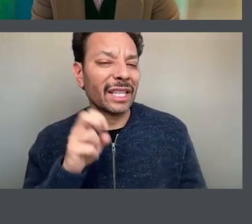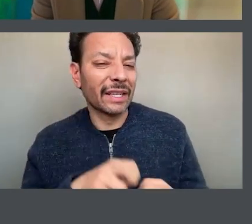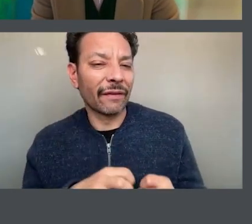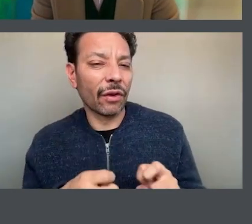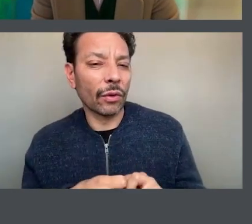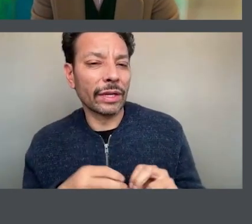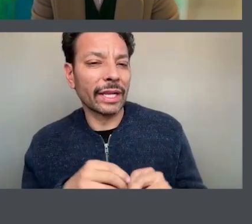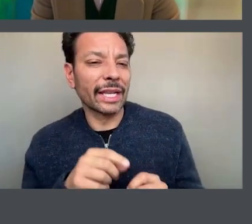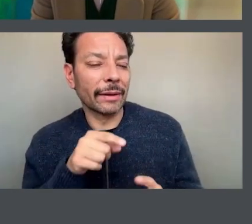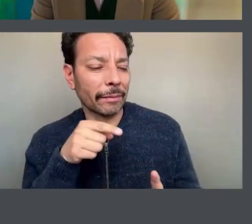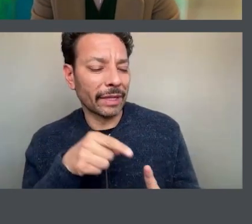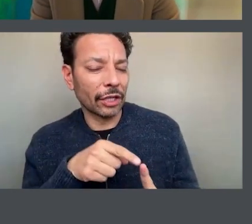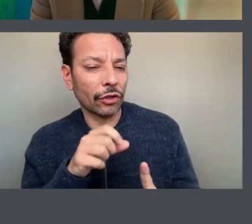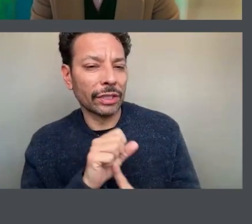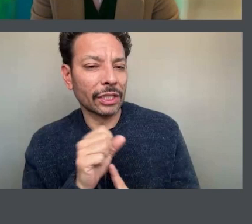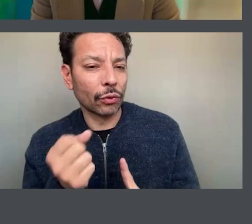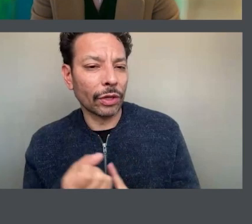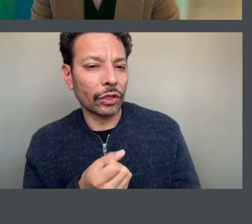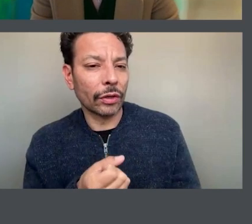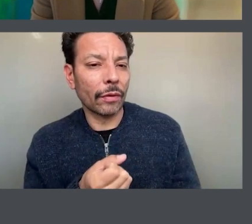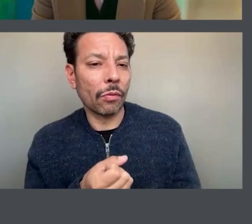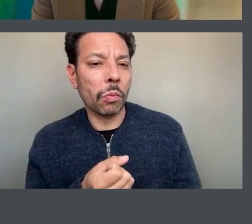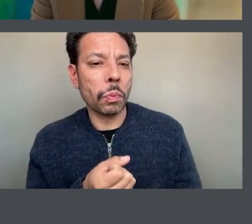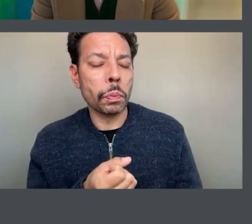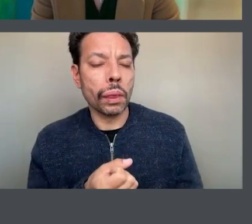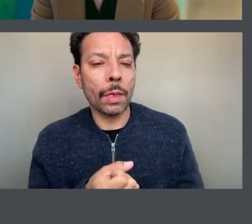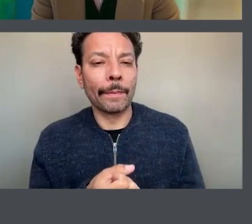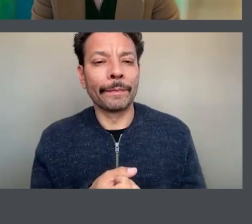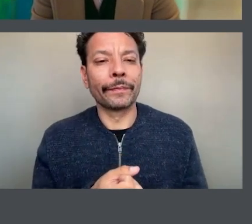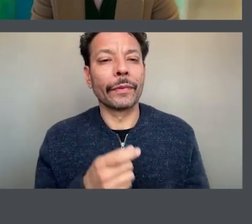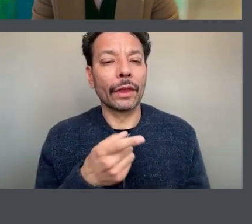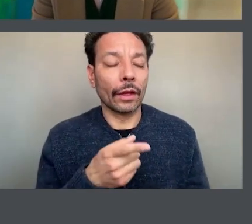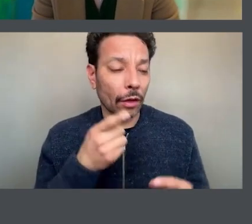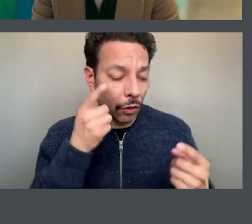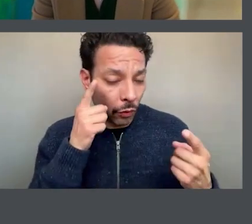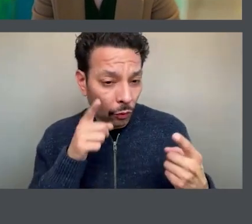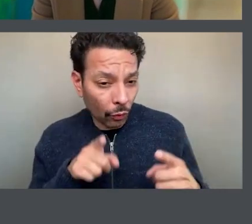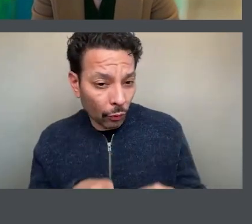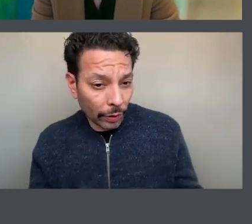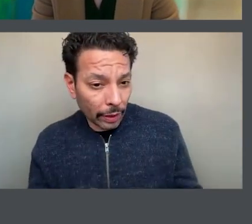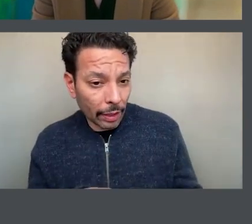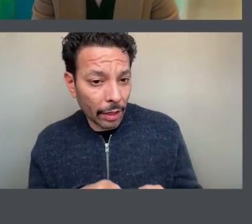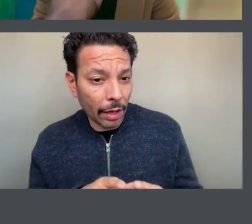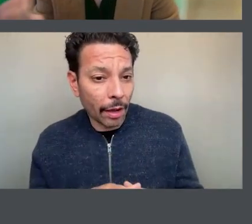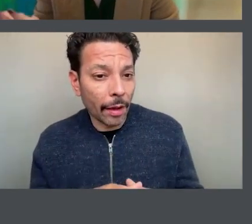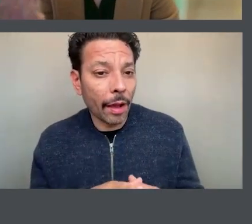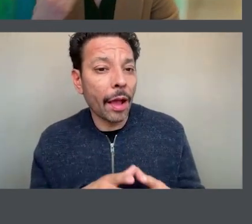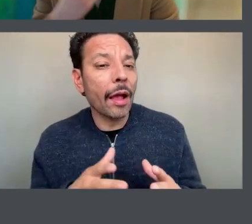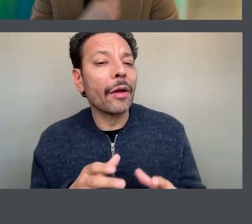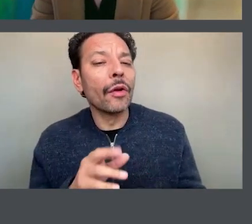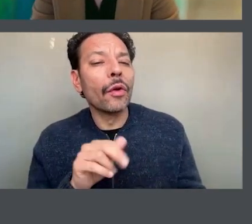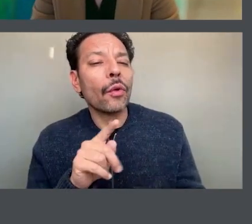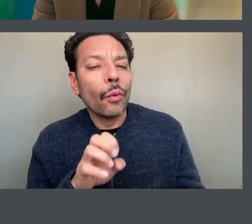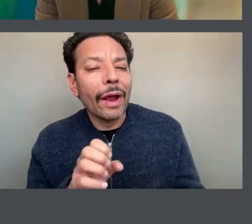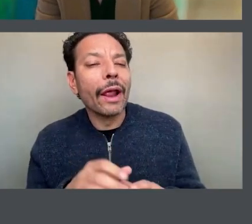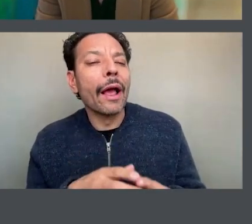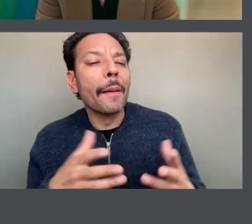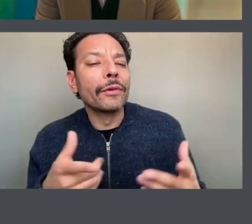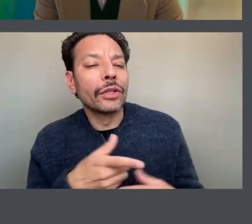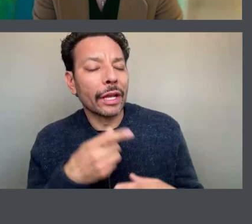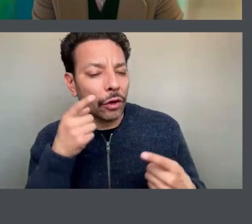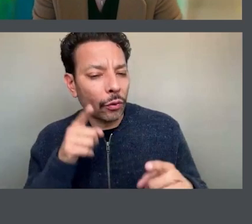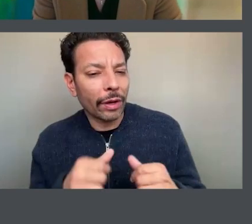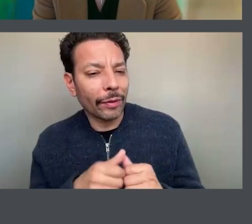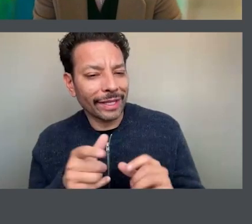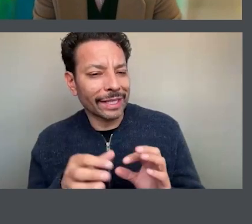difficulty in a particular situation. So they were just supposed to agree with rate how much they agree with the following